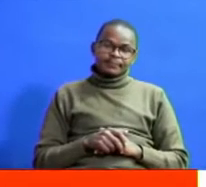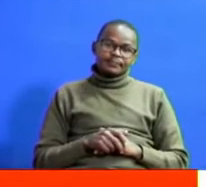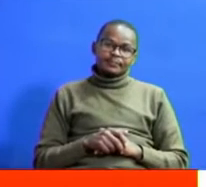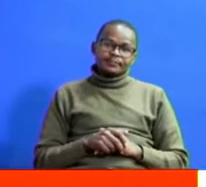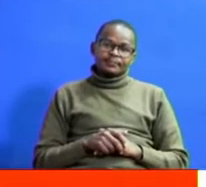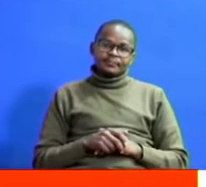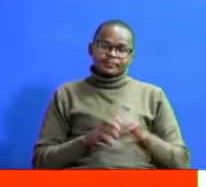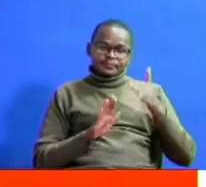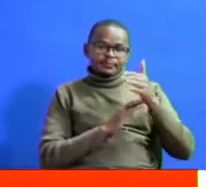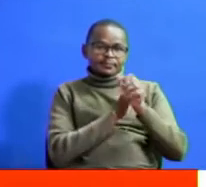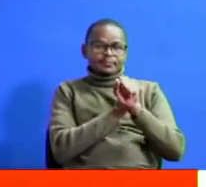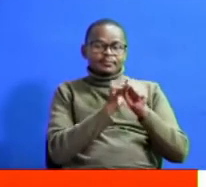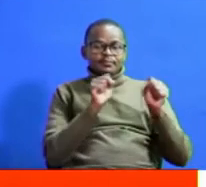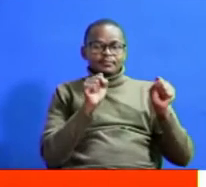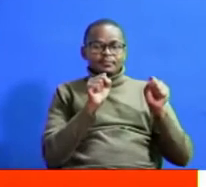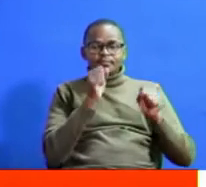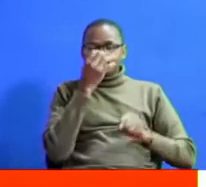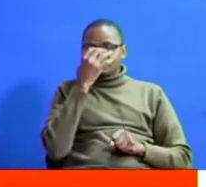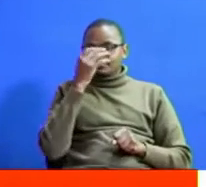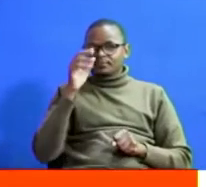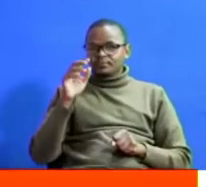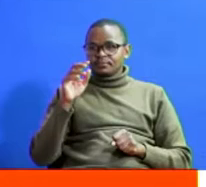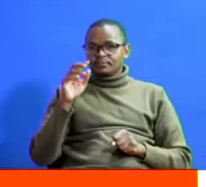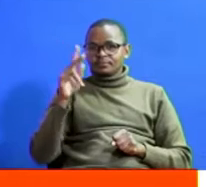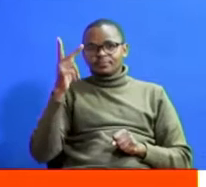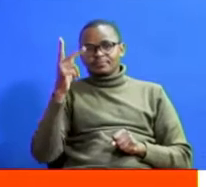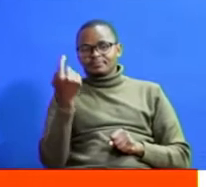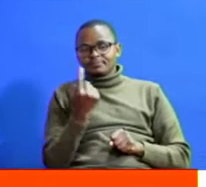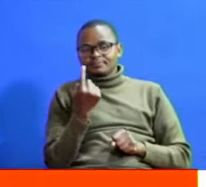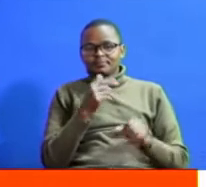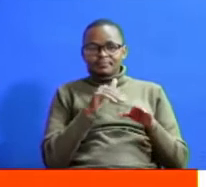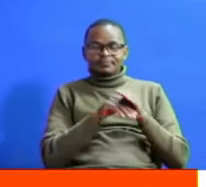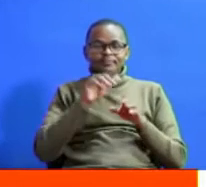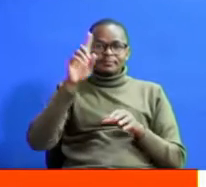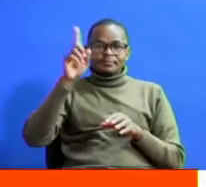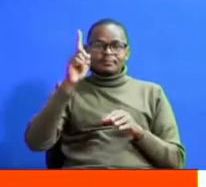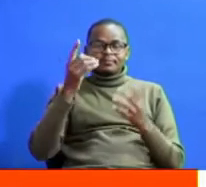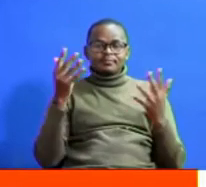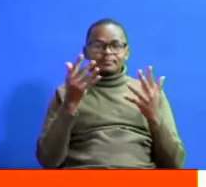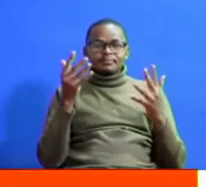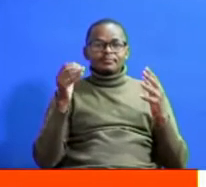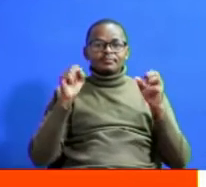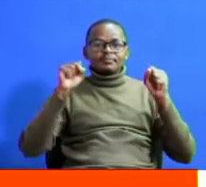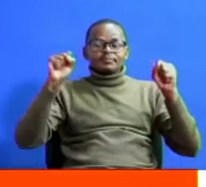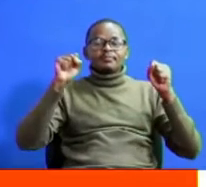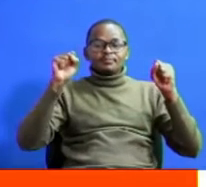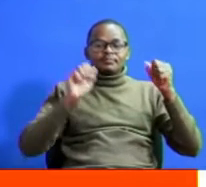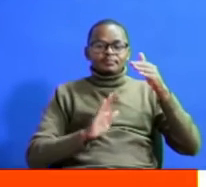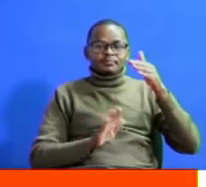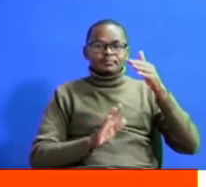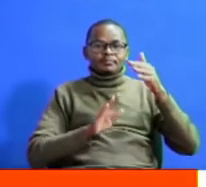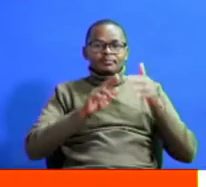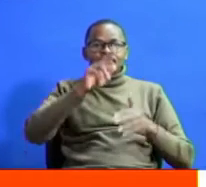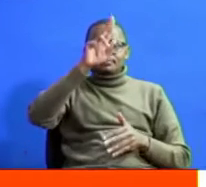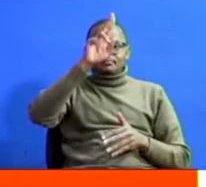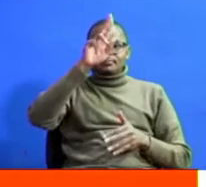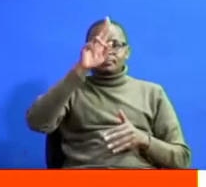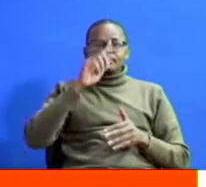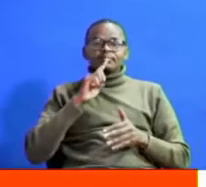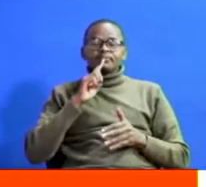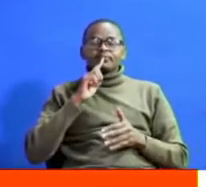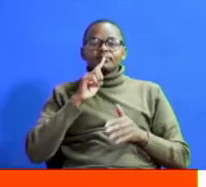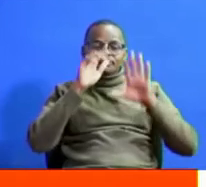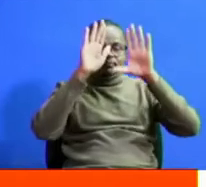Now, the Deputy President today led the Kenya Kwanza campaigns in Nairobi, where he championed for the bottom-up economy. Ruto clarified